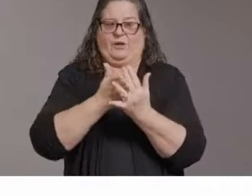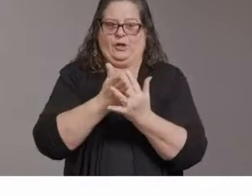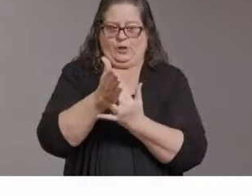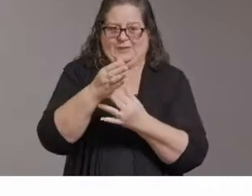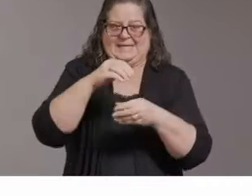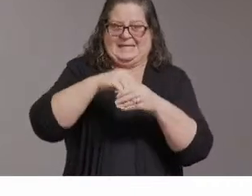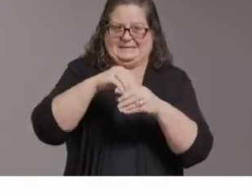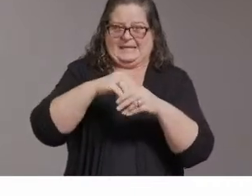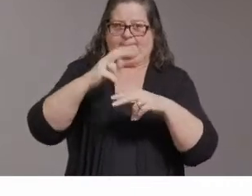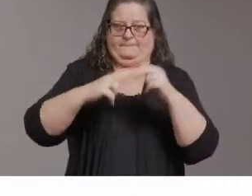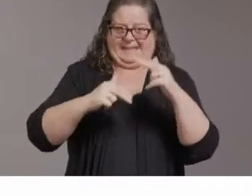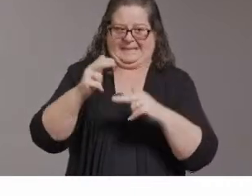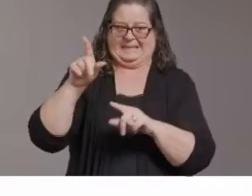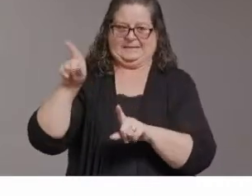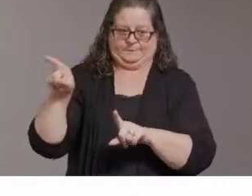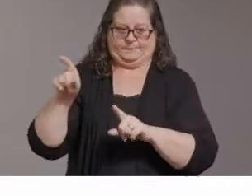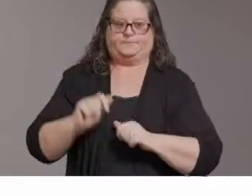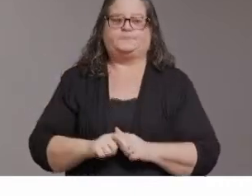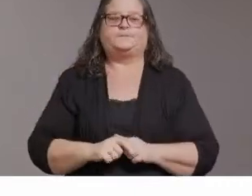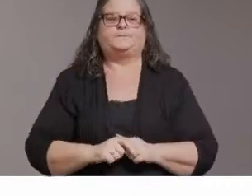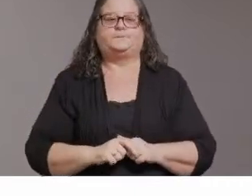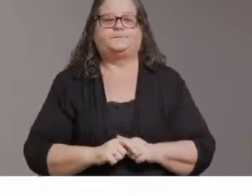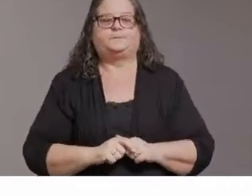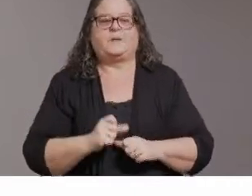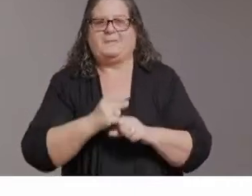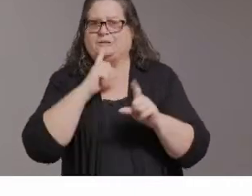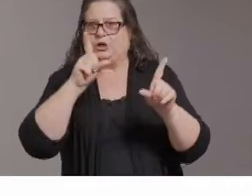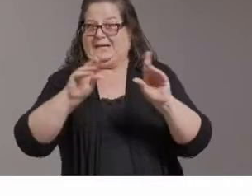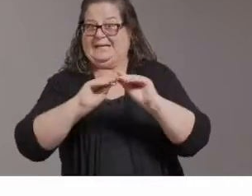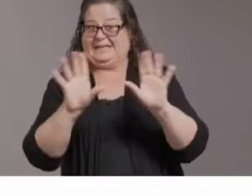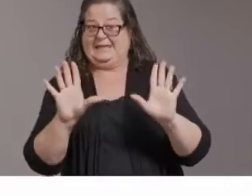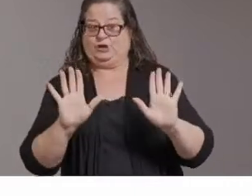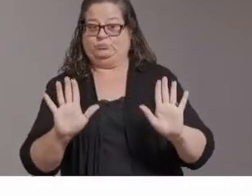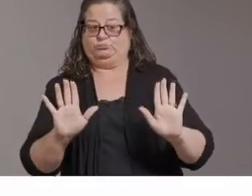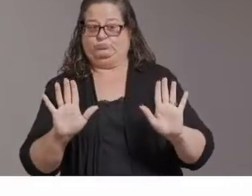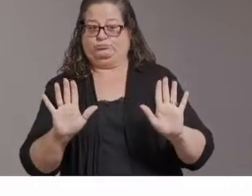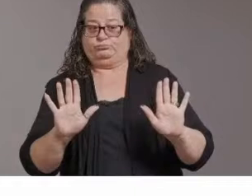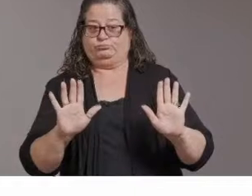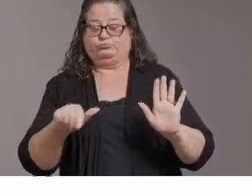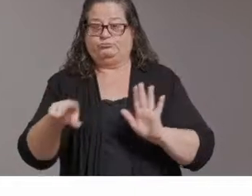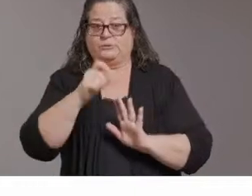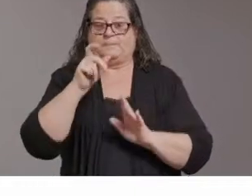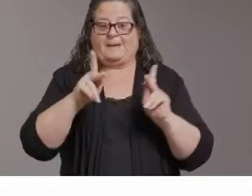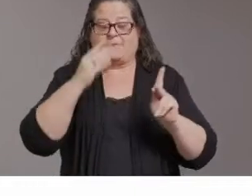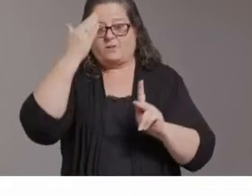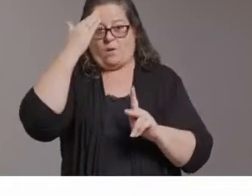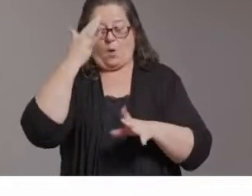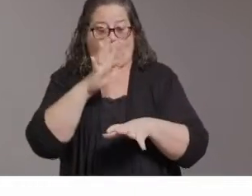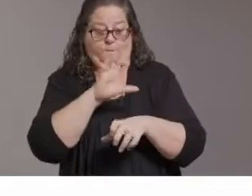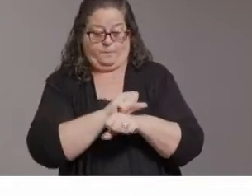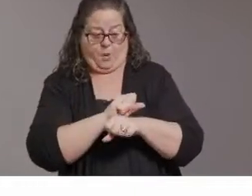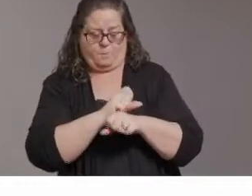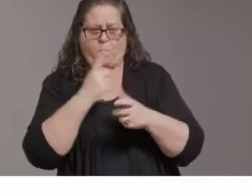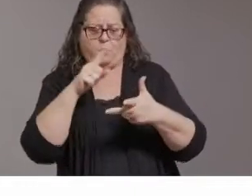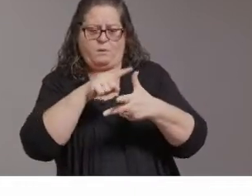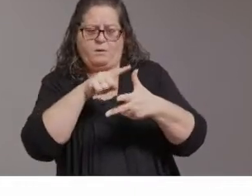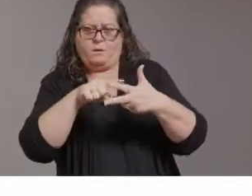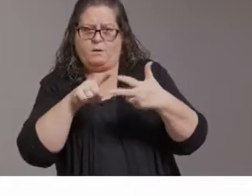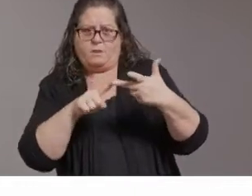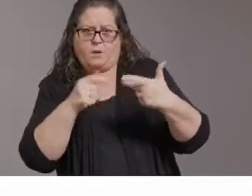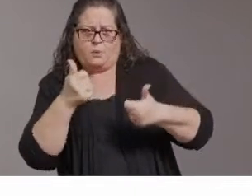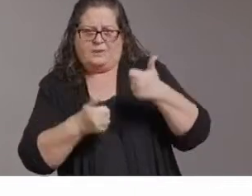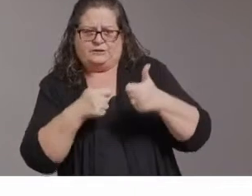that's one thing that we want to make sure that we're clarifying to patients as we're making appointments for those areas, is that that will be